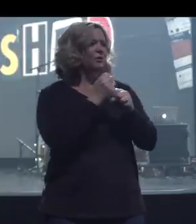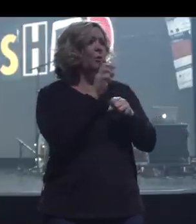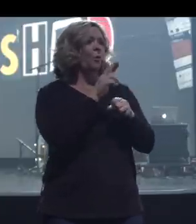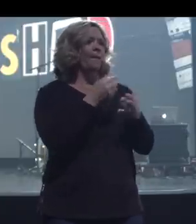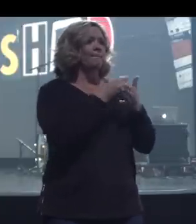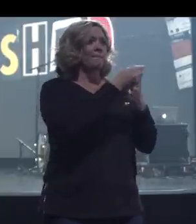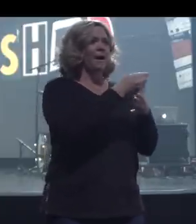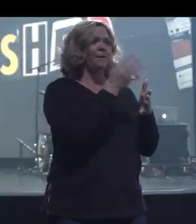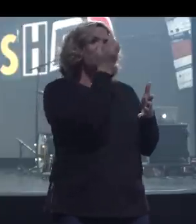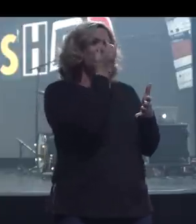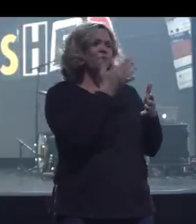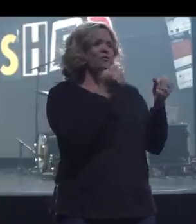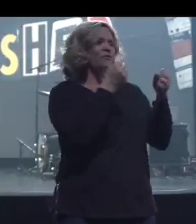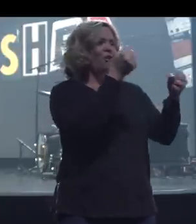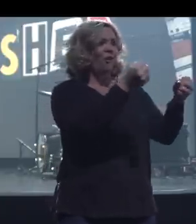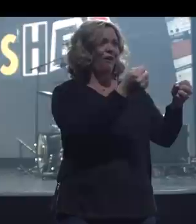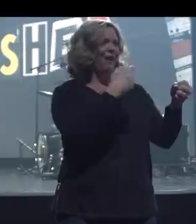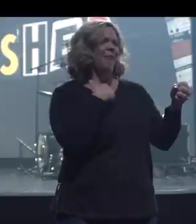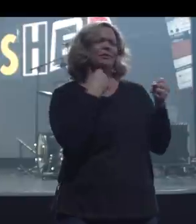one in the ground?